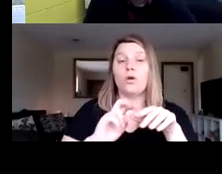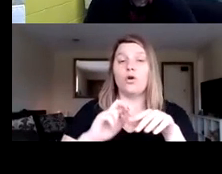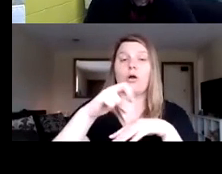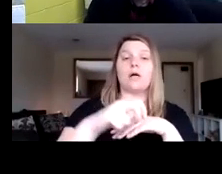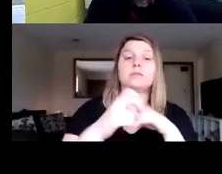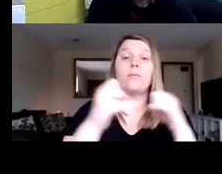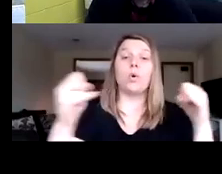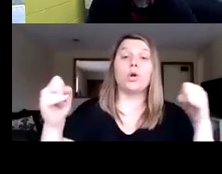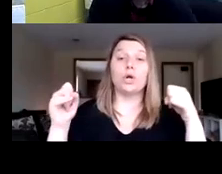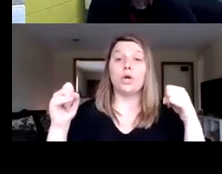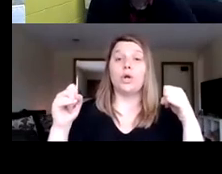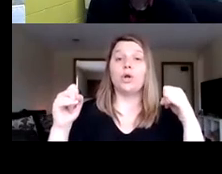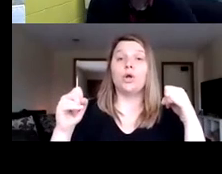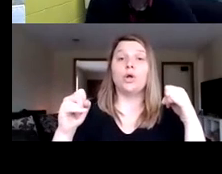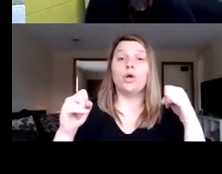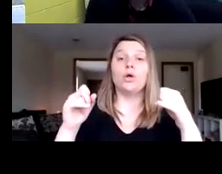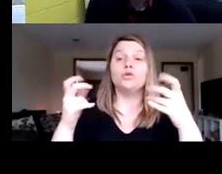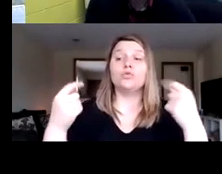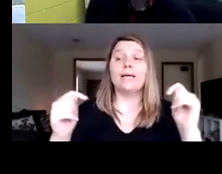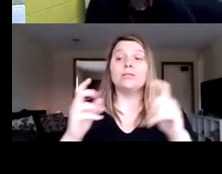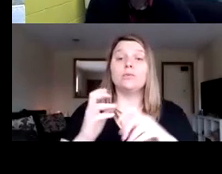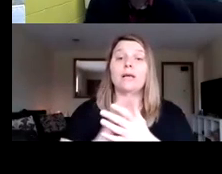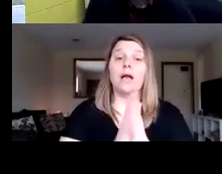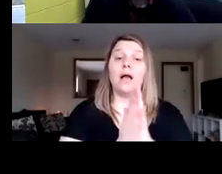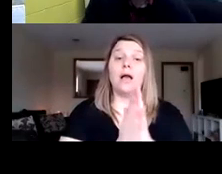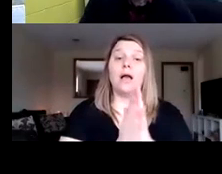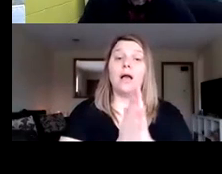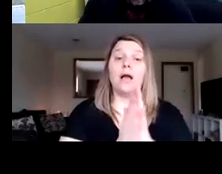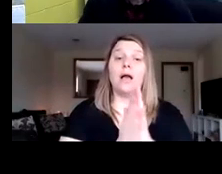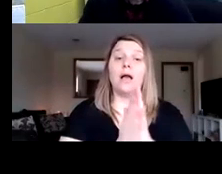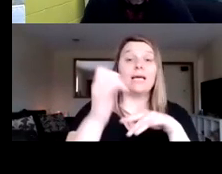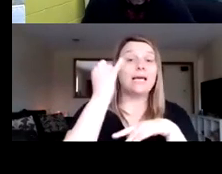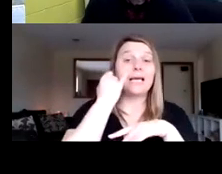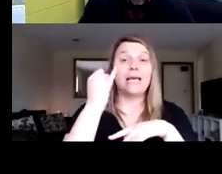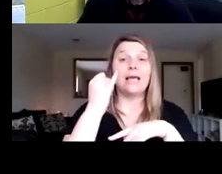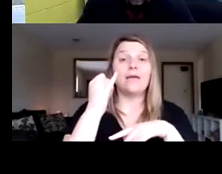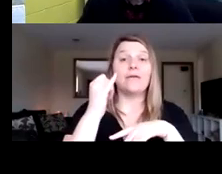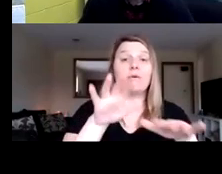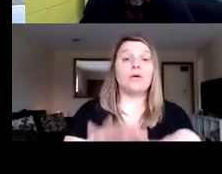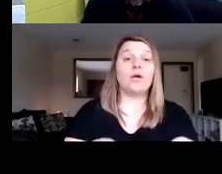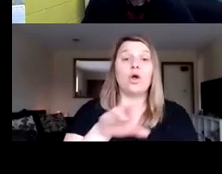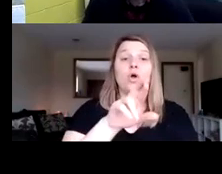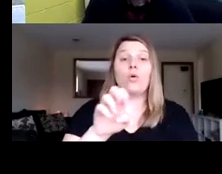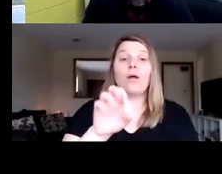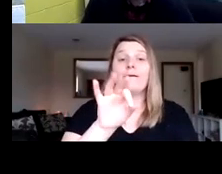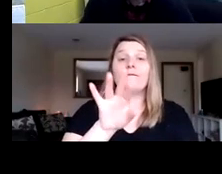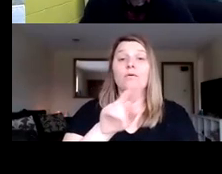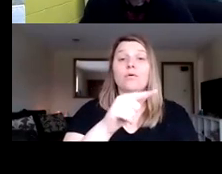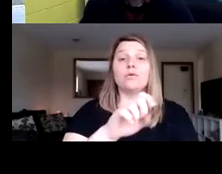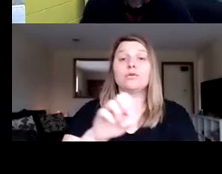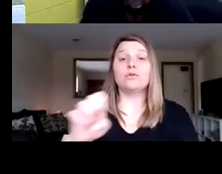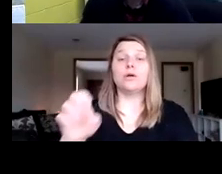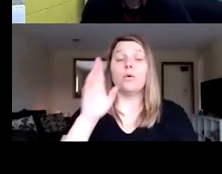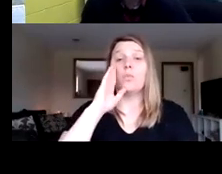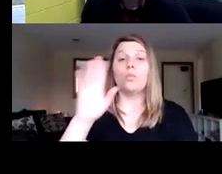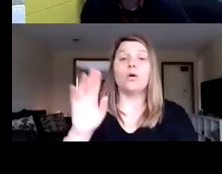border, petition for refugee status, and then if they are resettled as a refugee, they'll be resettled to entirely